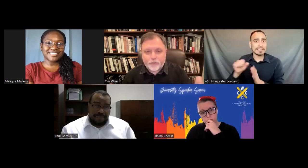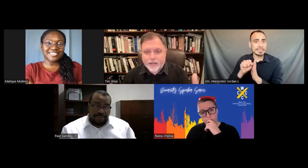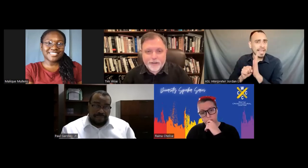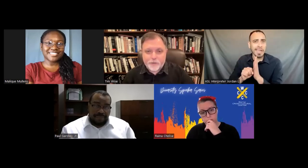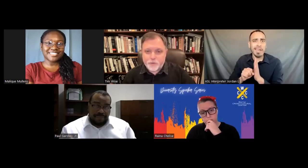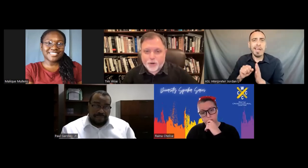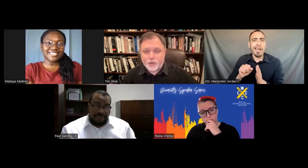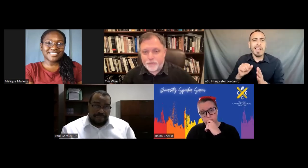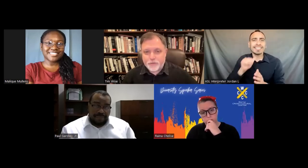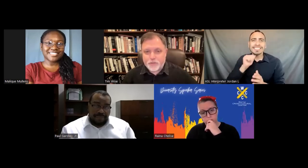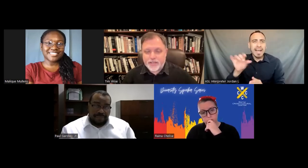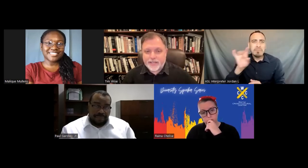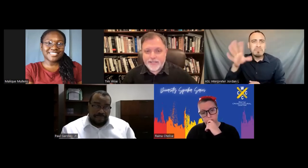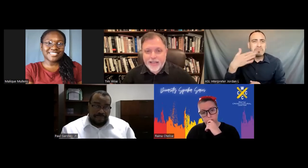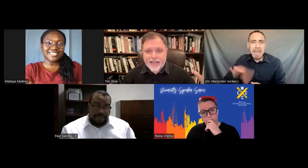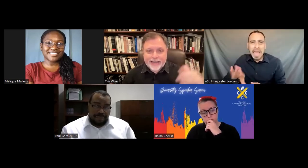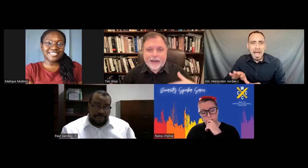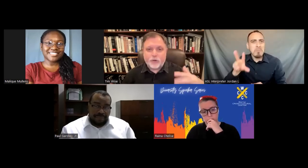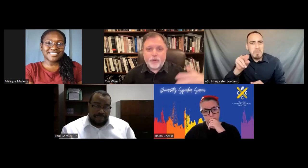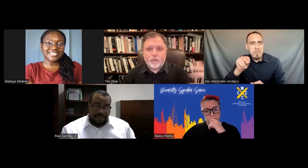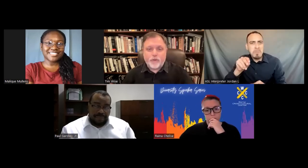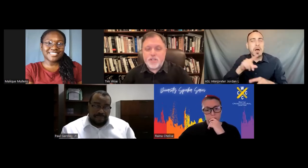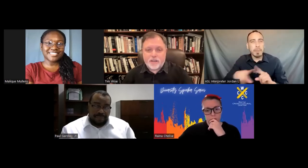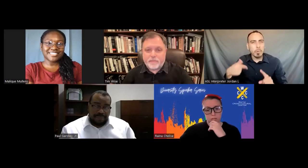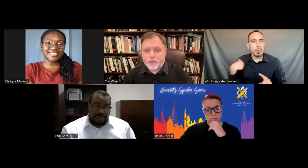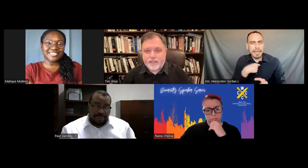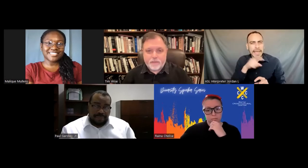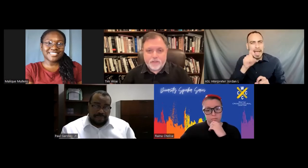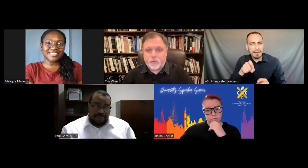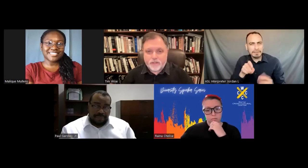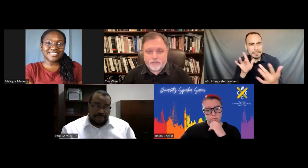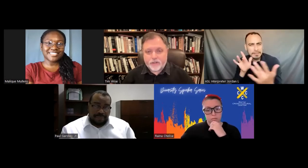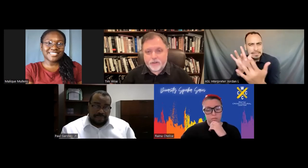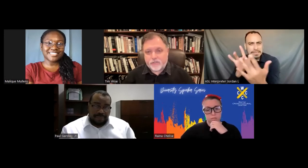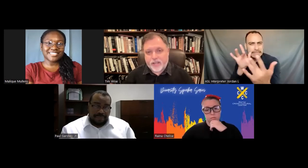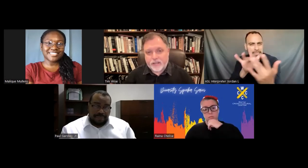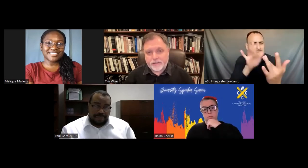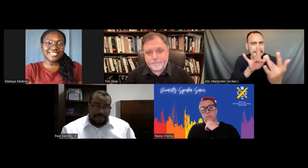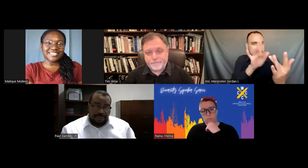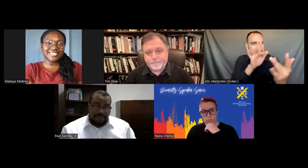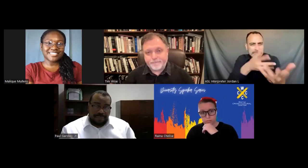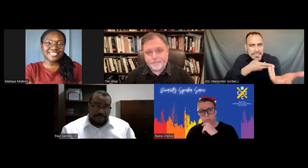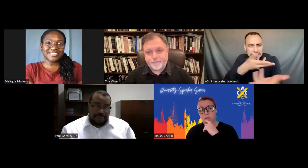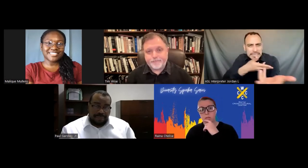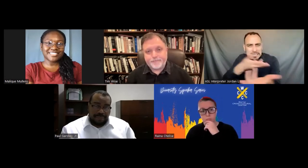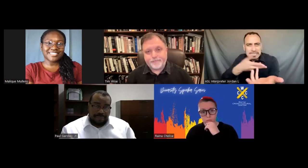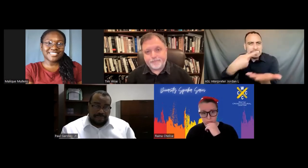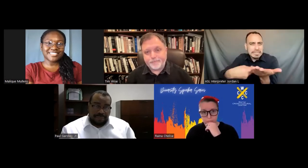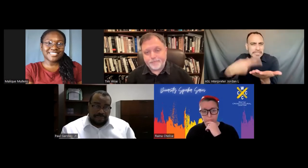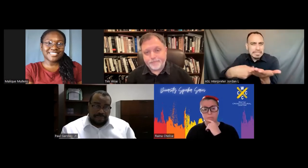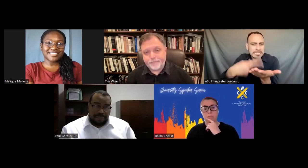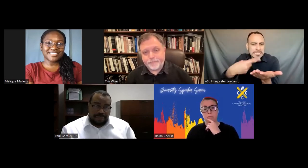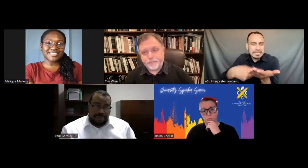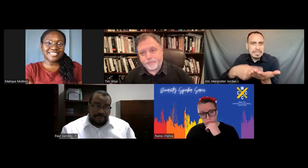vote for a guy who's all of those things, and how do we reach them and bring them into a different understanding.